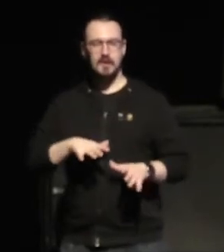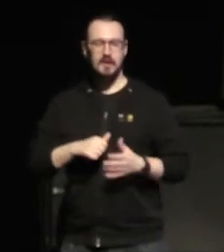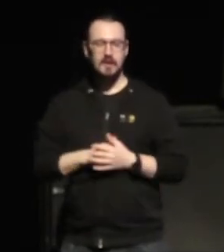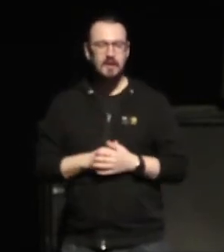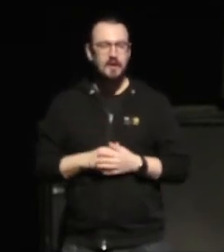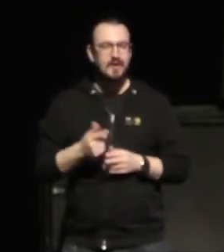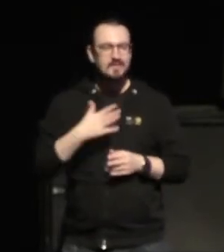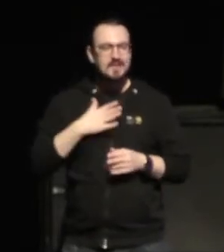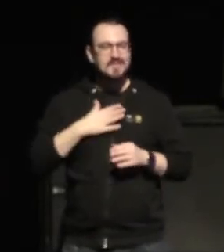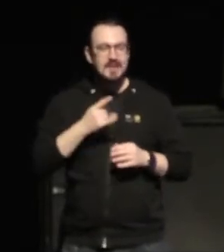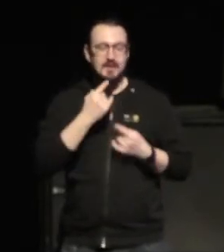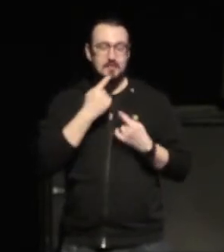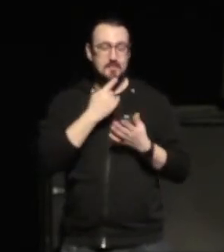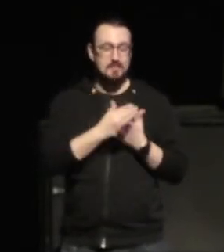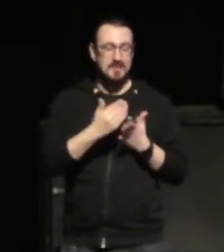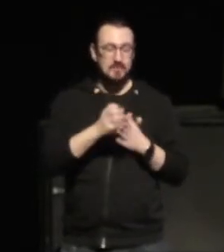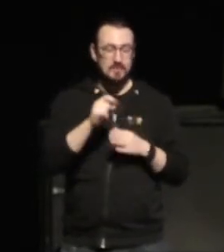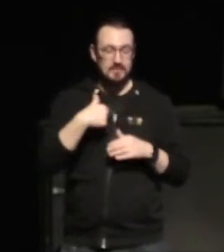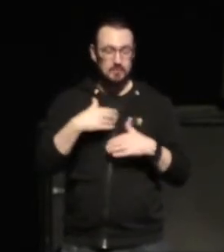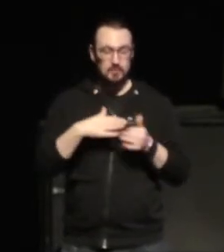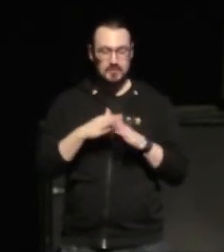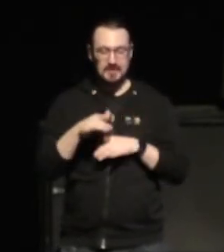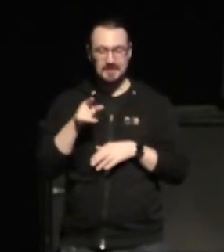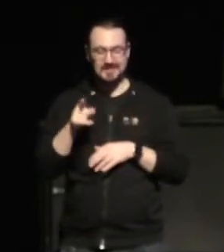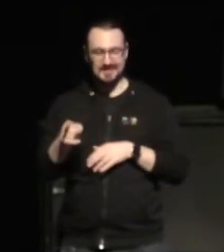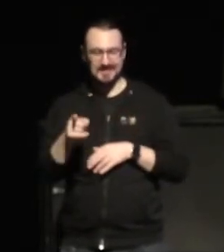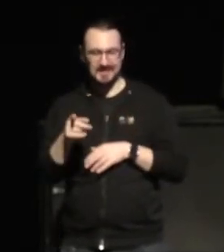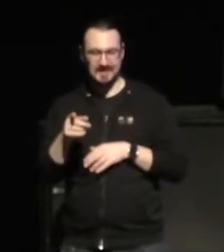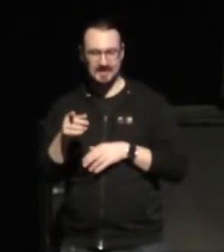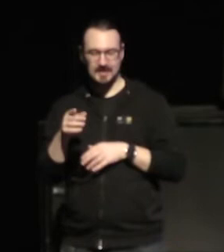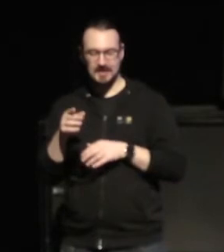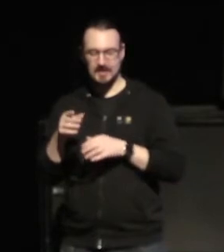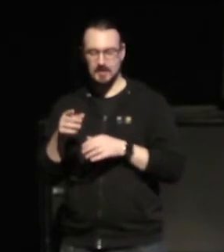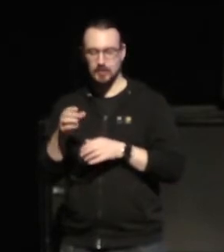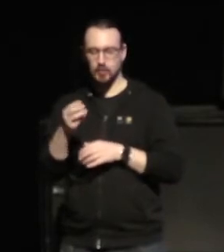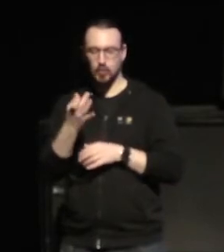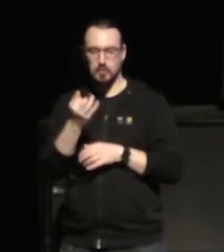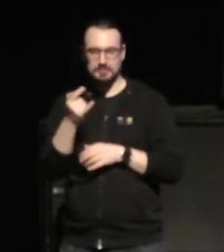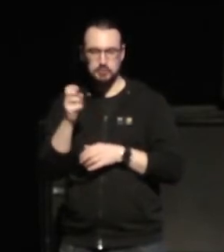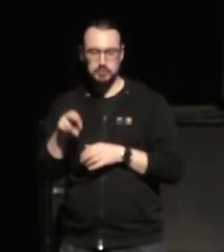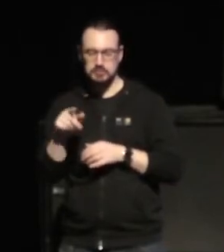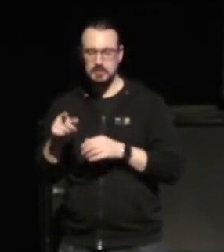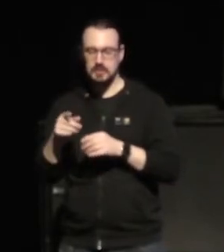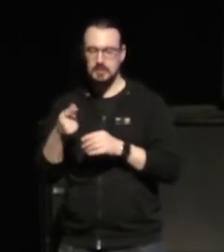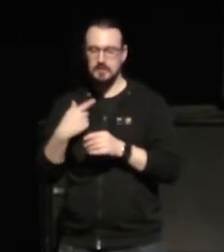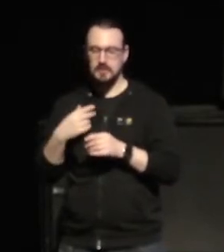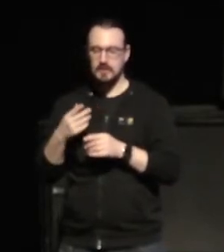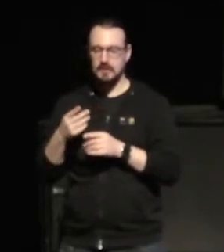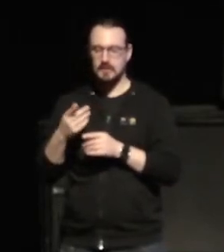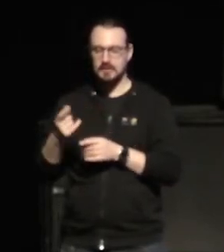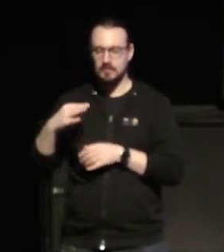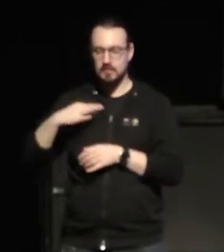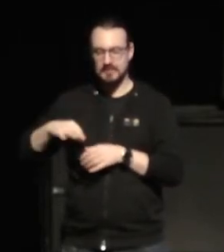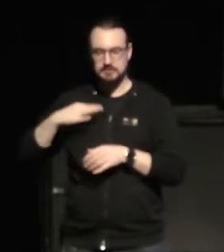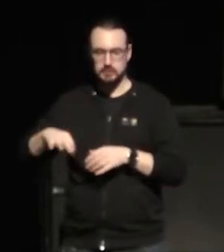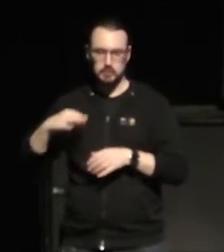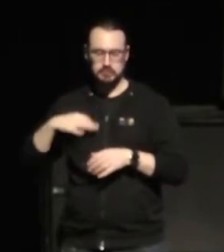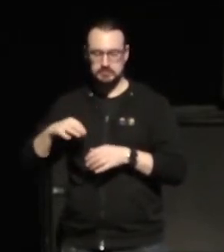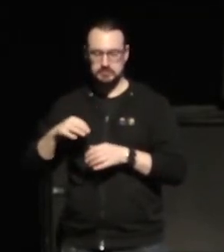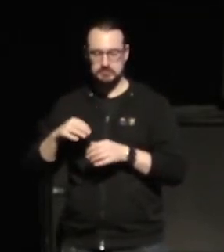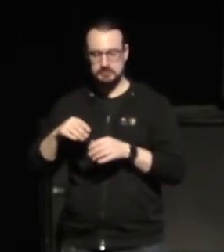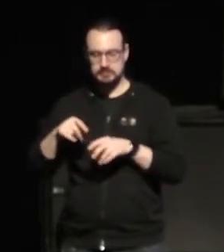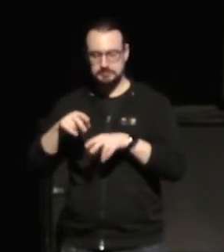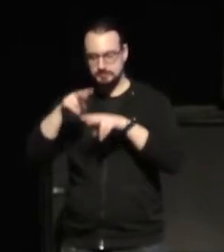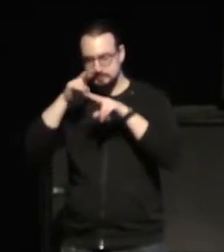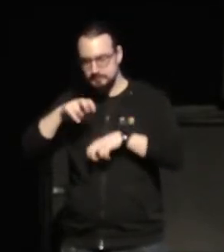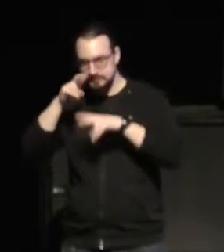you a little bit more about what we did in this Eat Lancet Commission. It was a commission by The Lancet, the medical journal, and